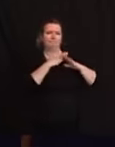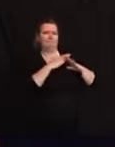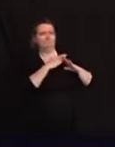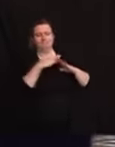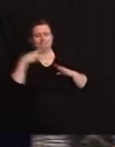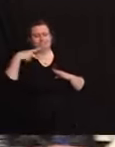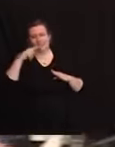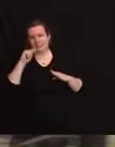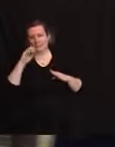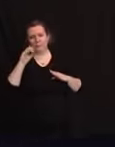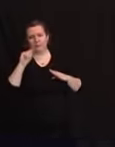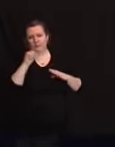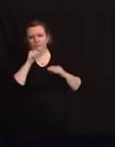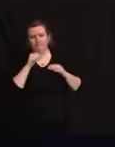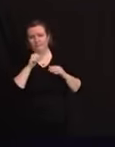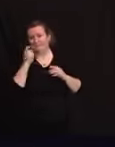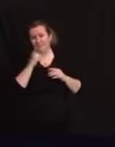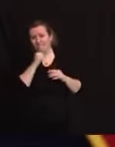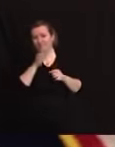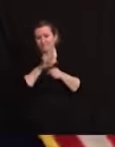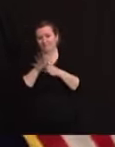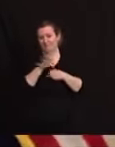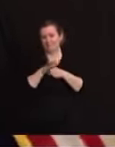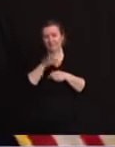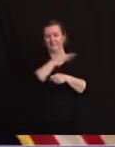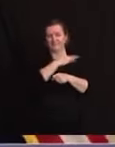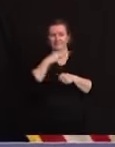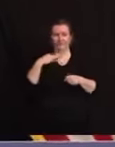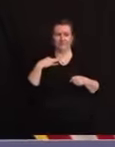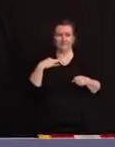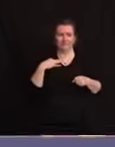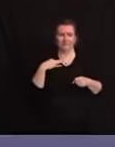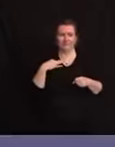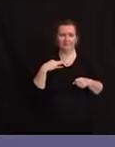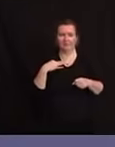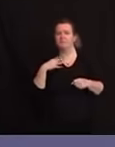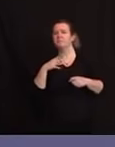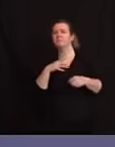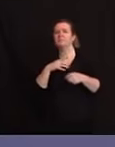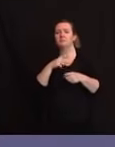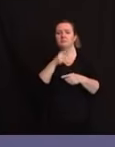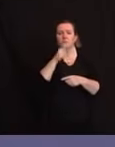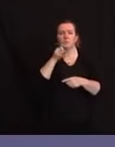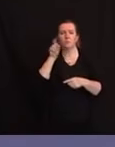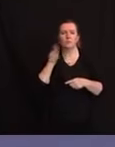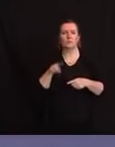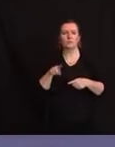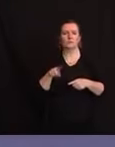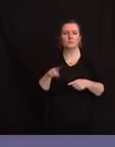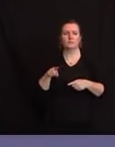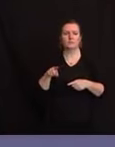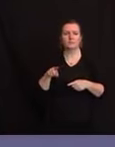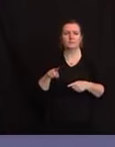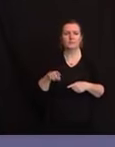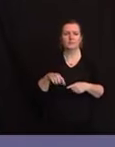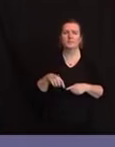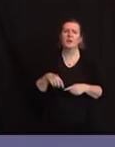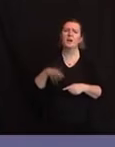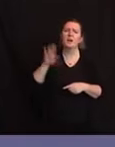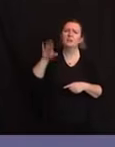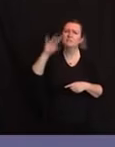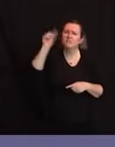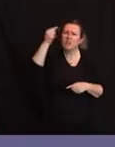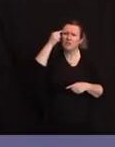what do you got? Right. So this is a couple of questions from Mike from the Associated Press. Was it news to you, Governor, that the